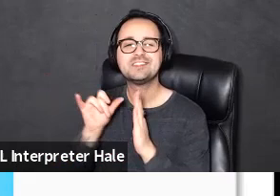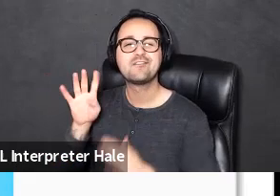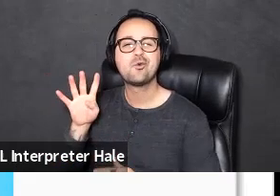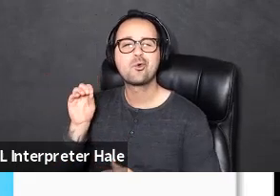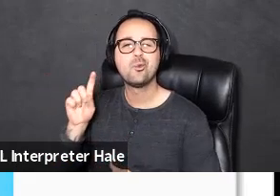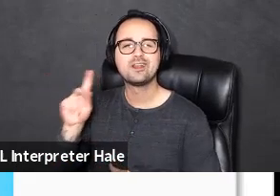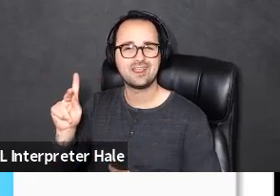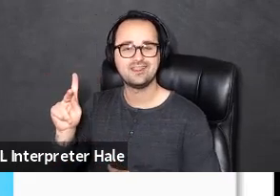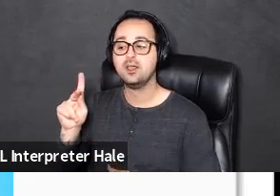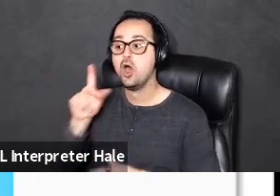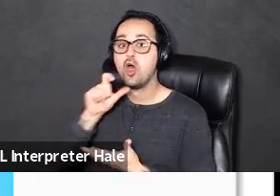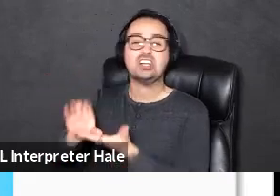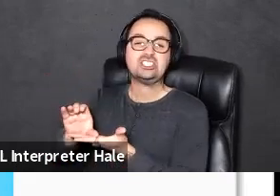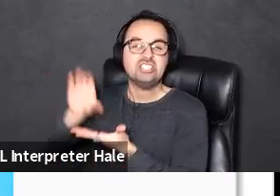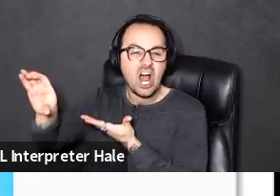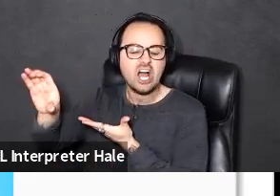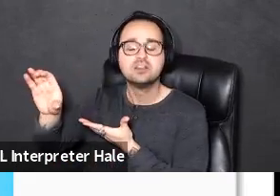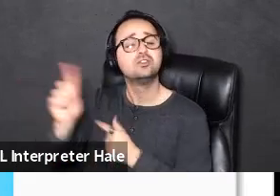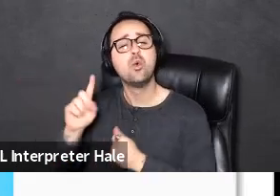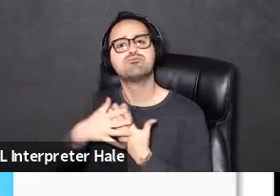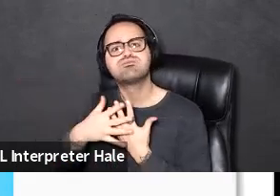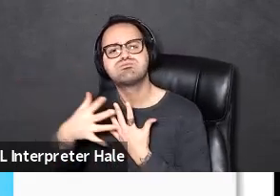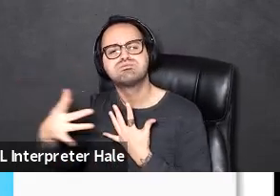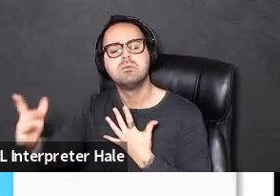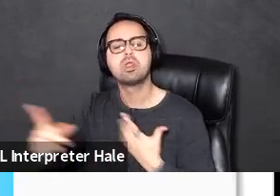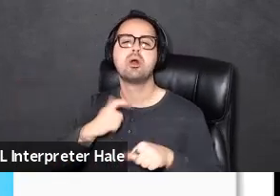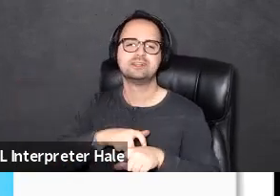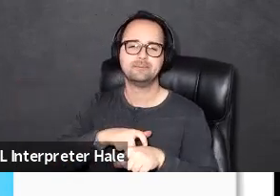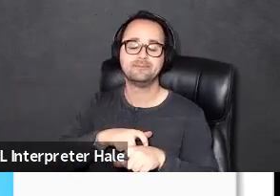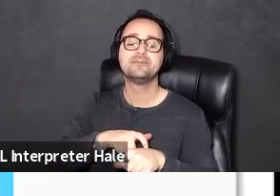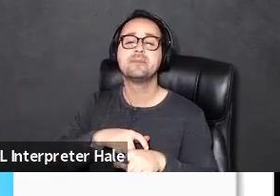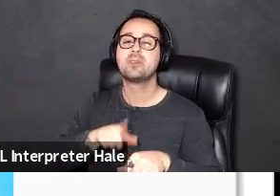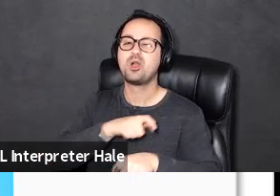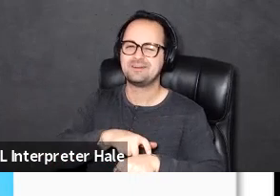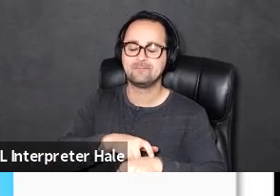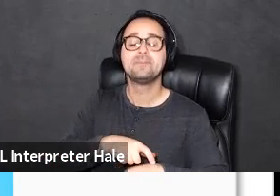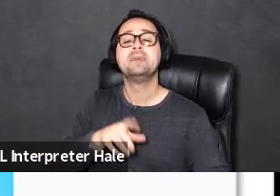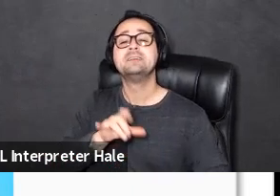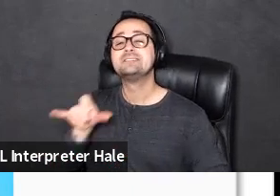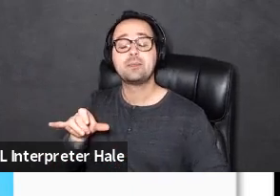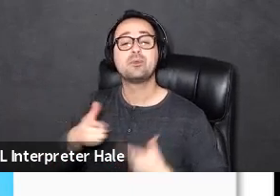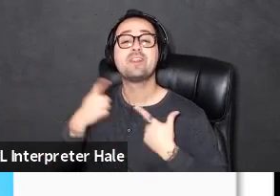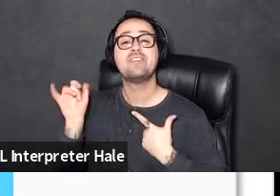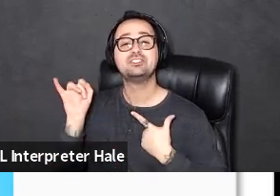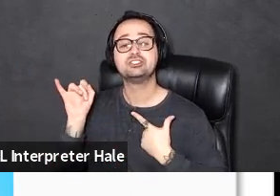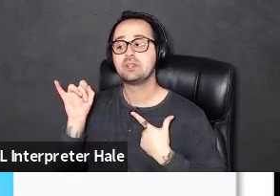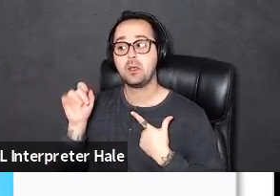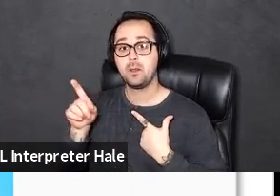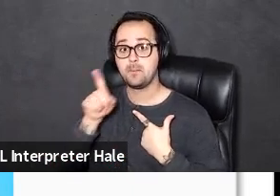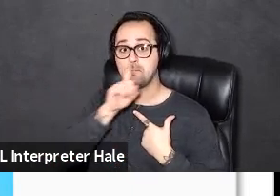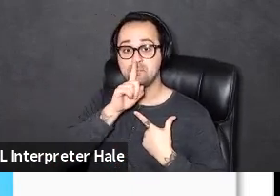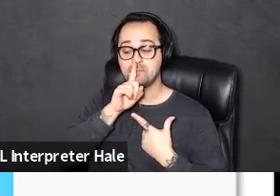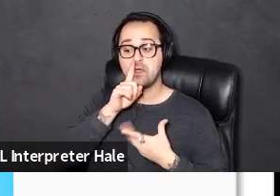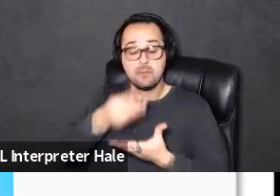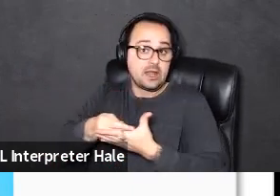funding retirement all at once, you're doing it over a long period of time. You can do the same thing with life insurance. Money is immediately available if you did